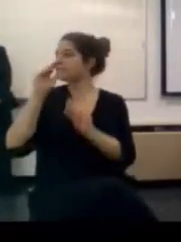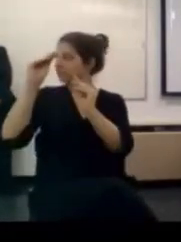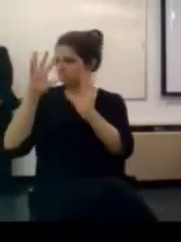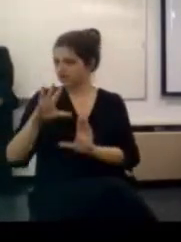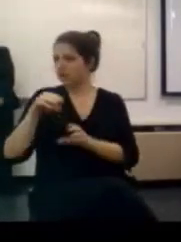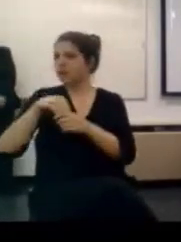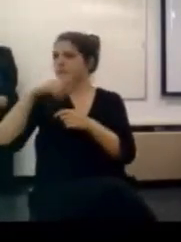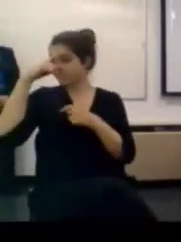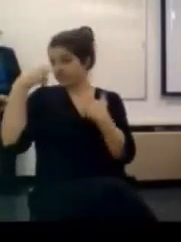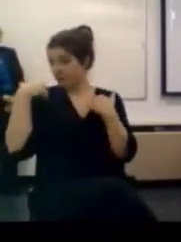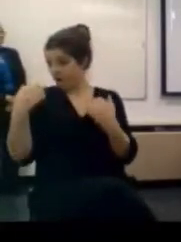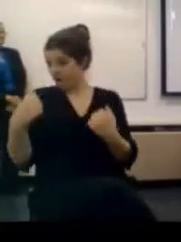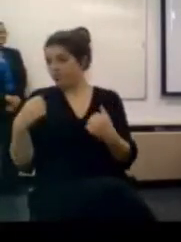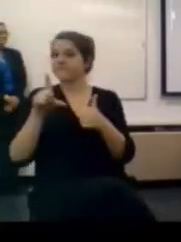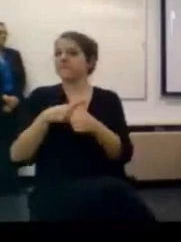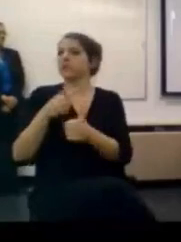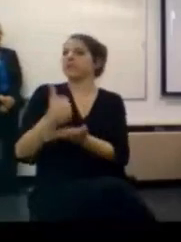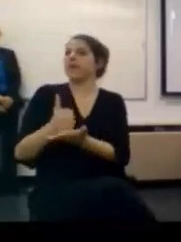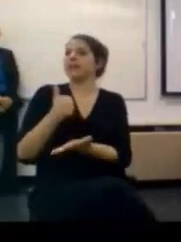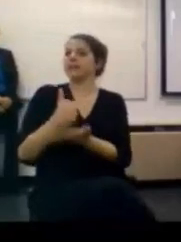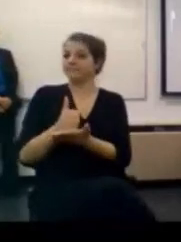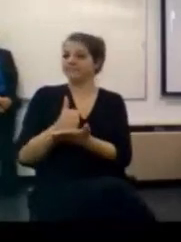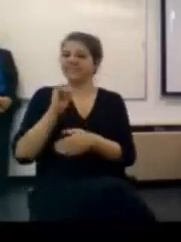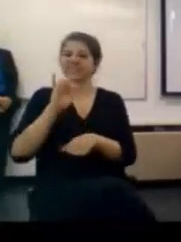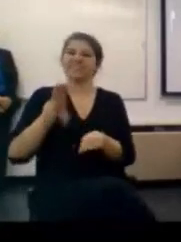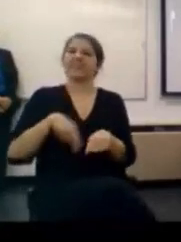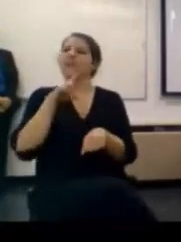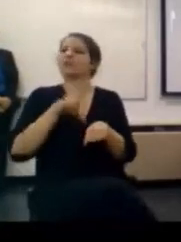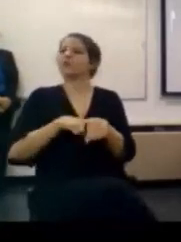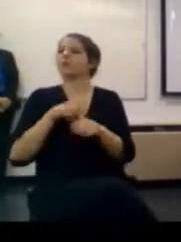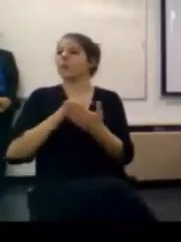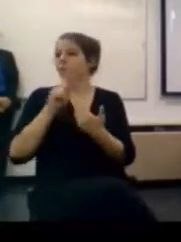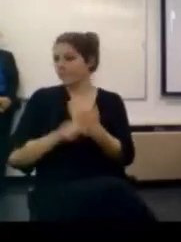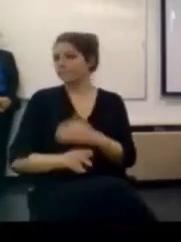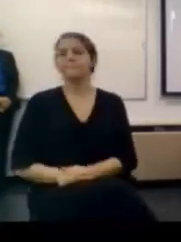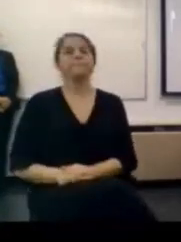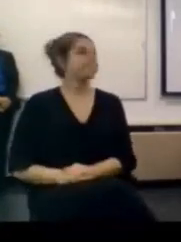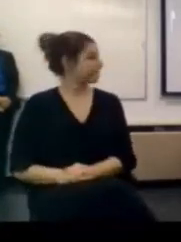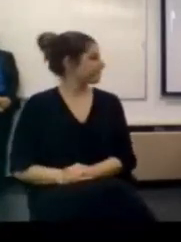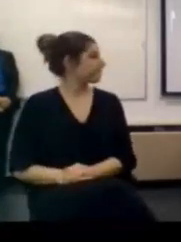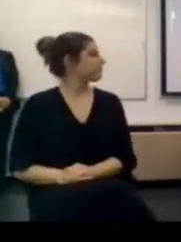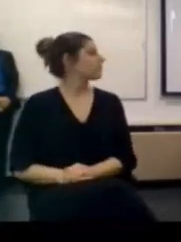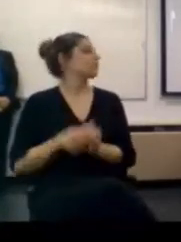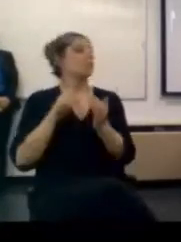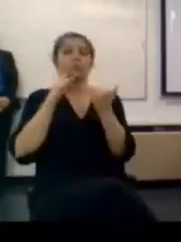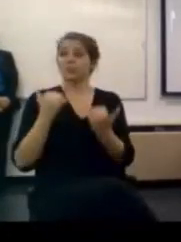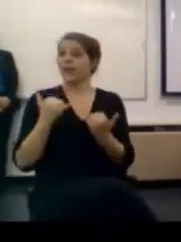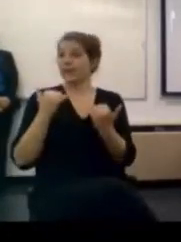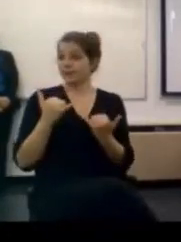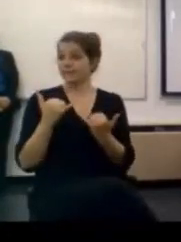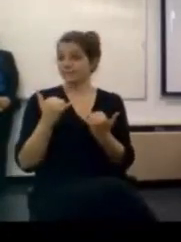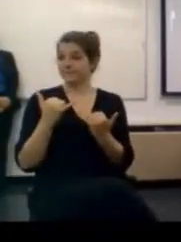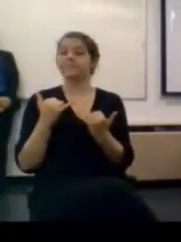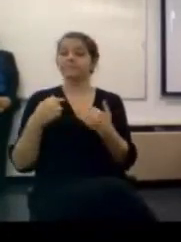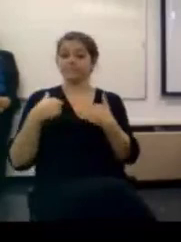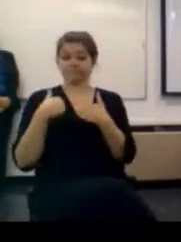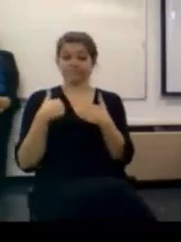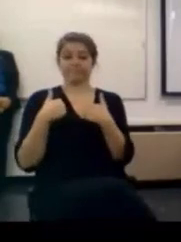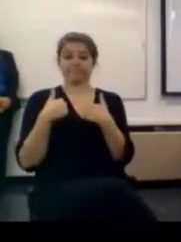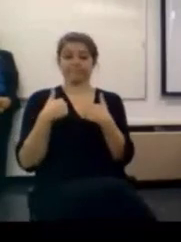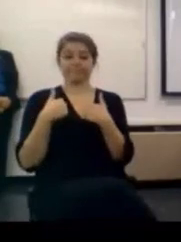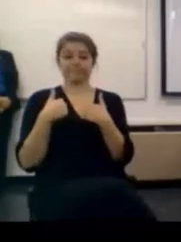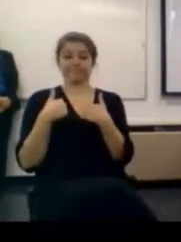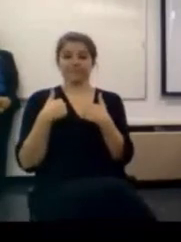an instructor in mental health first aid, which is a national program. So